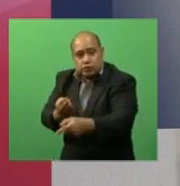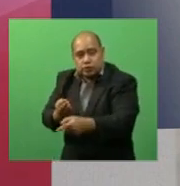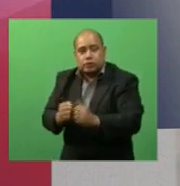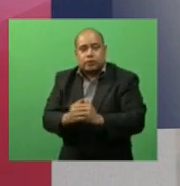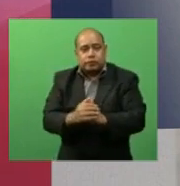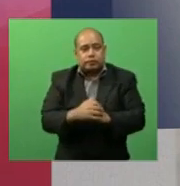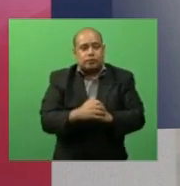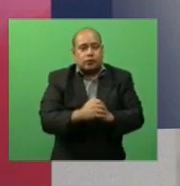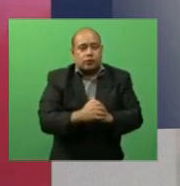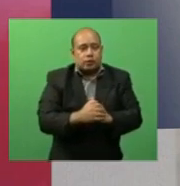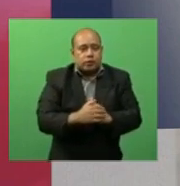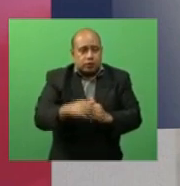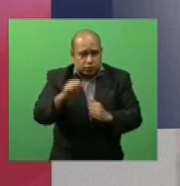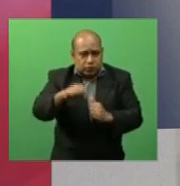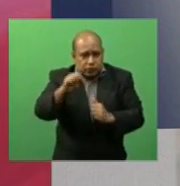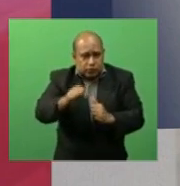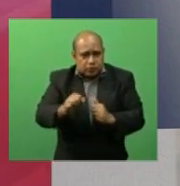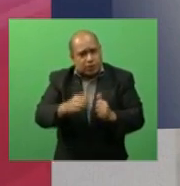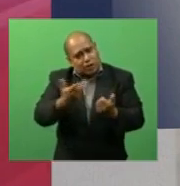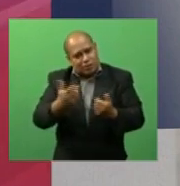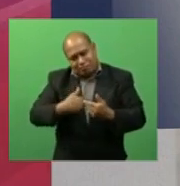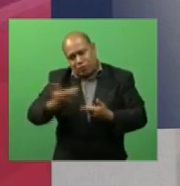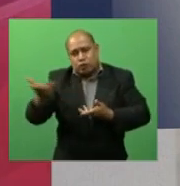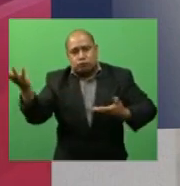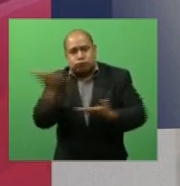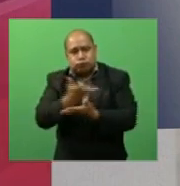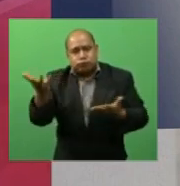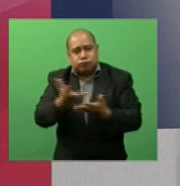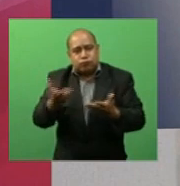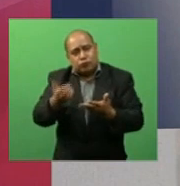because we have already been discussed this with the FHEC,